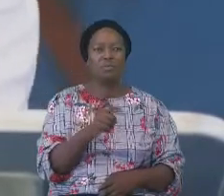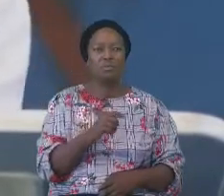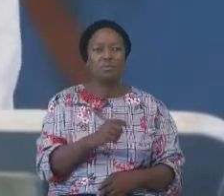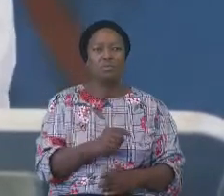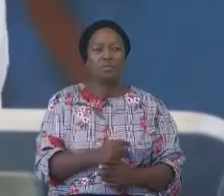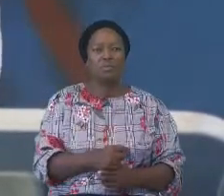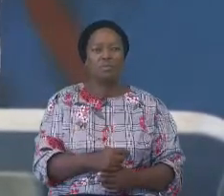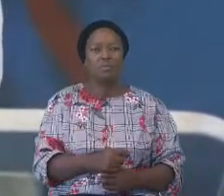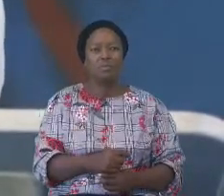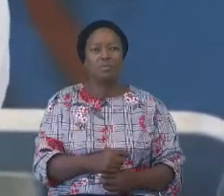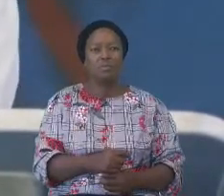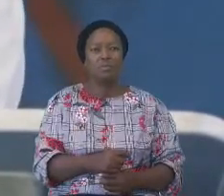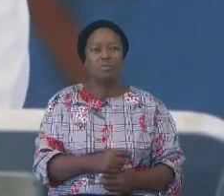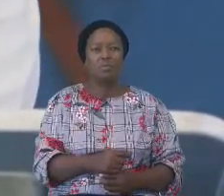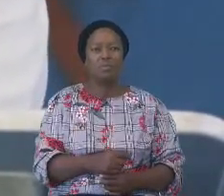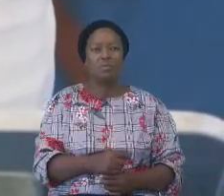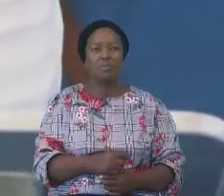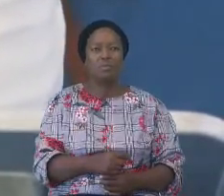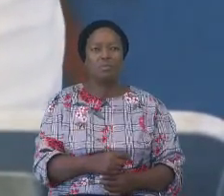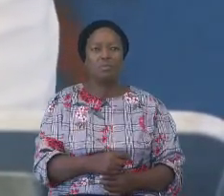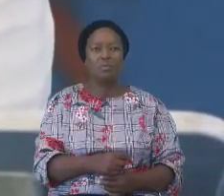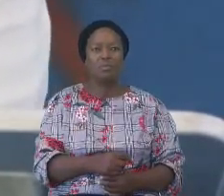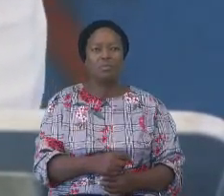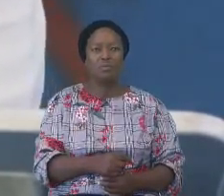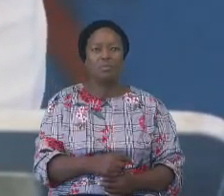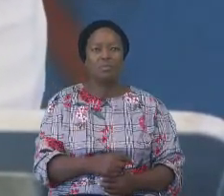will satisfy you.